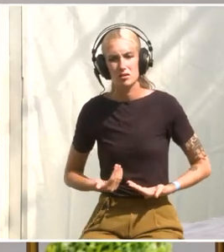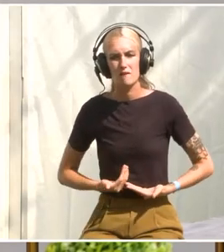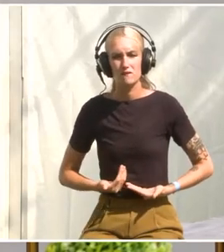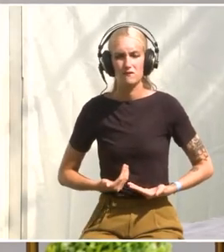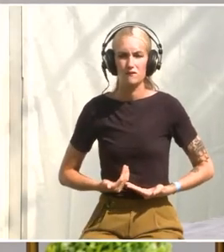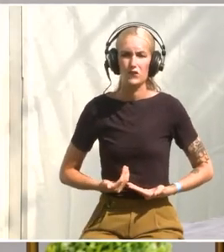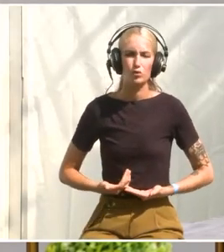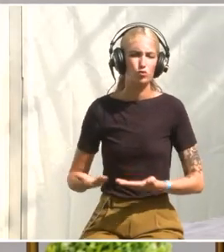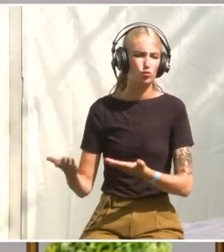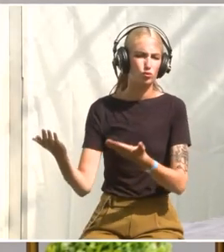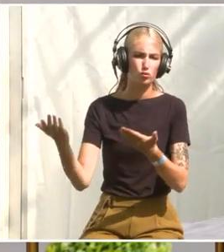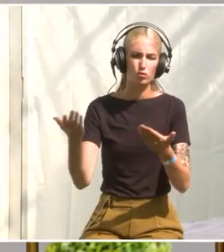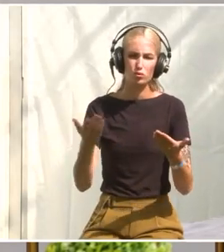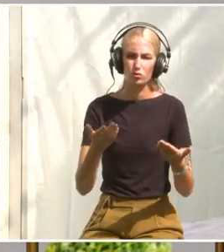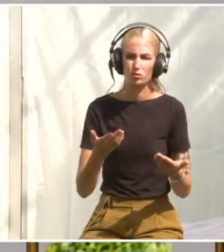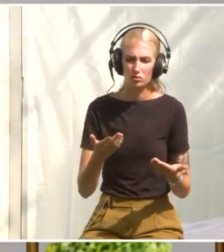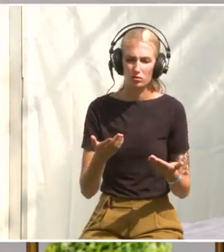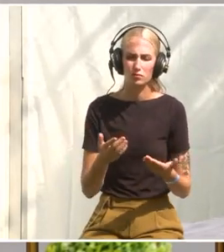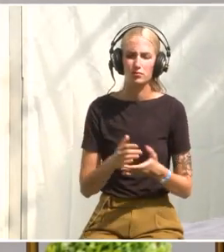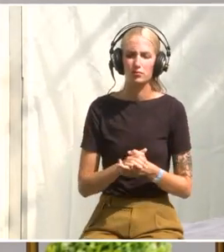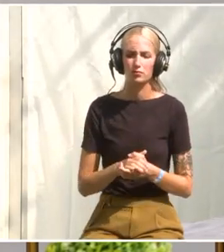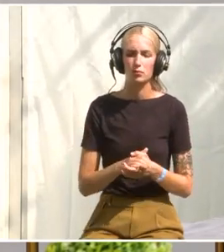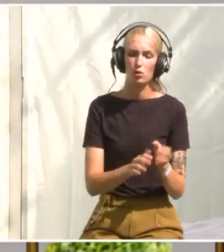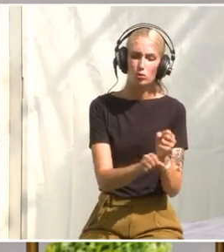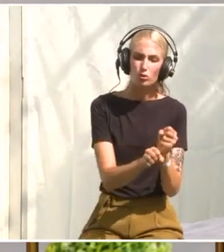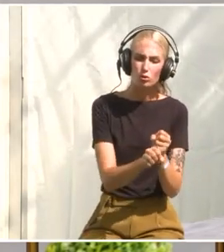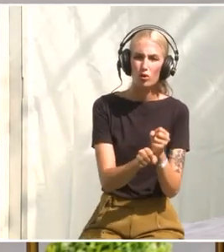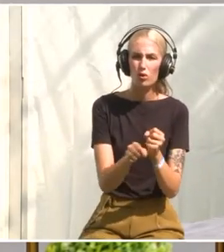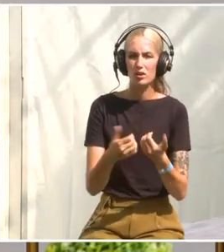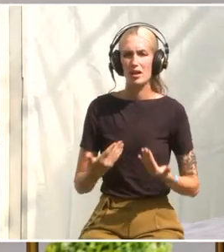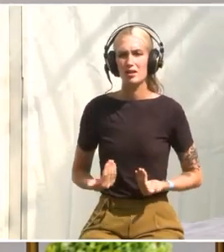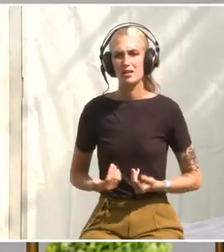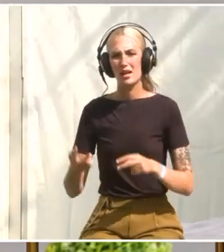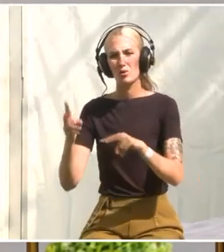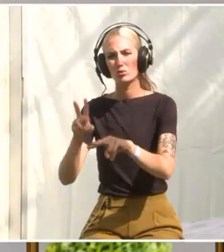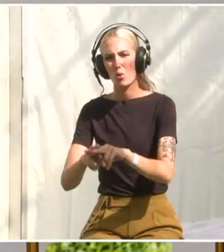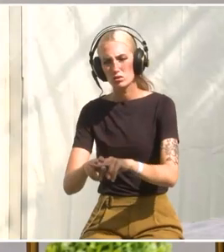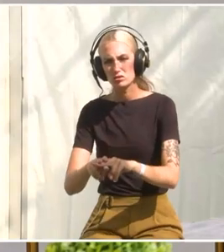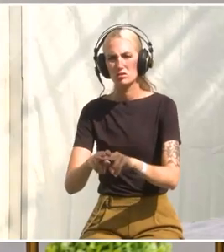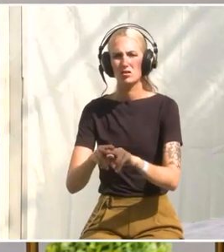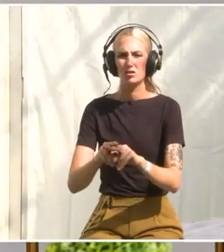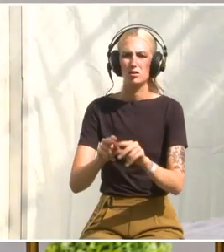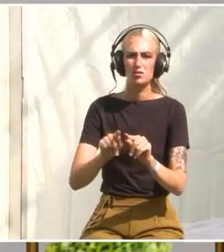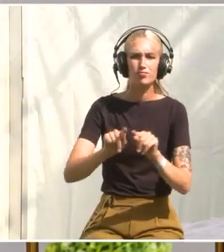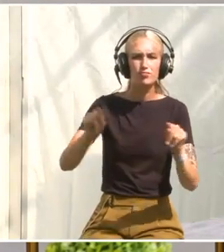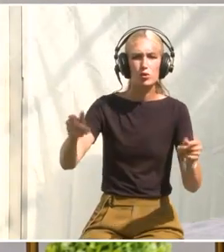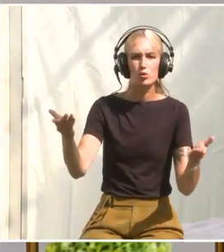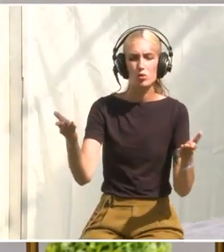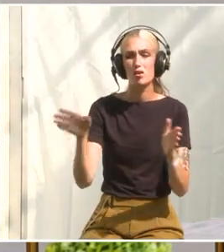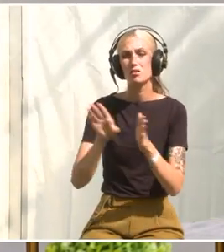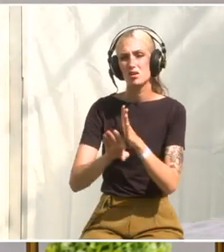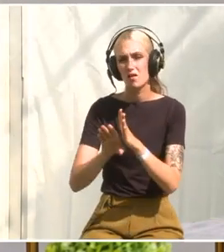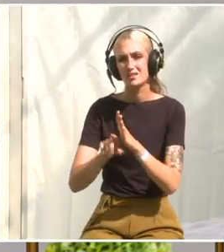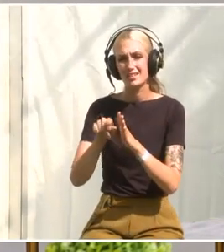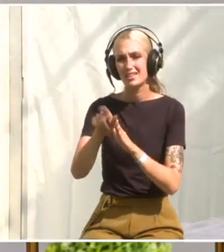like who have some distance between, and mostly they are around Tallinn, and around Tallinn the people, and Tartu. So this